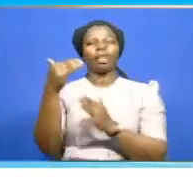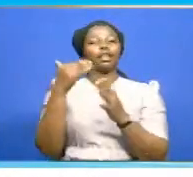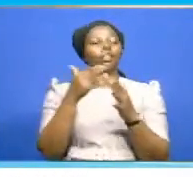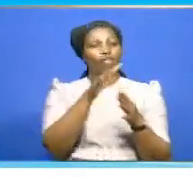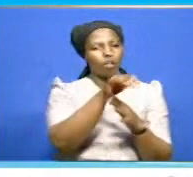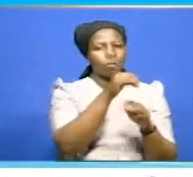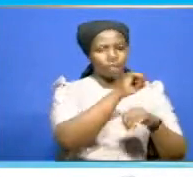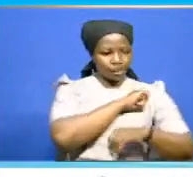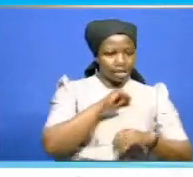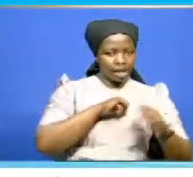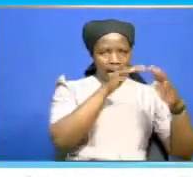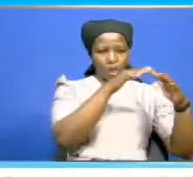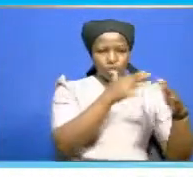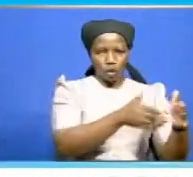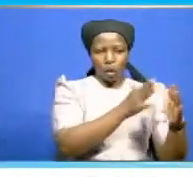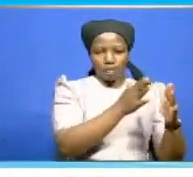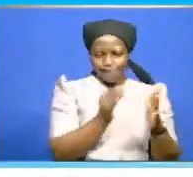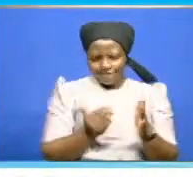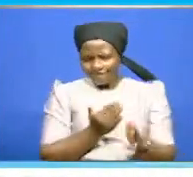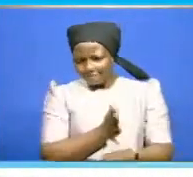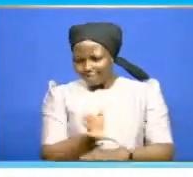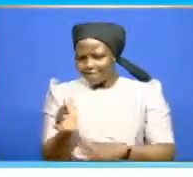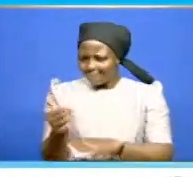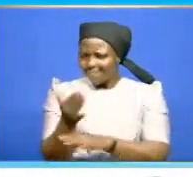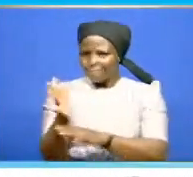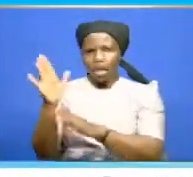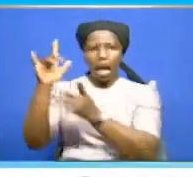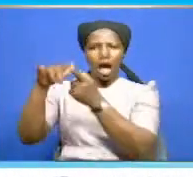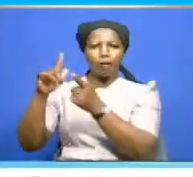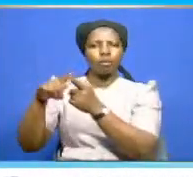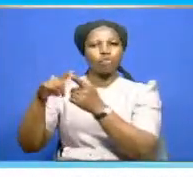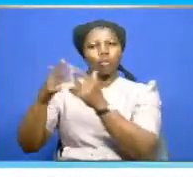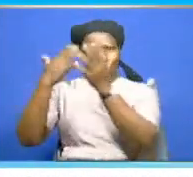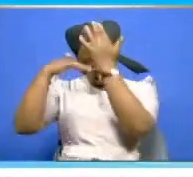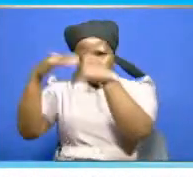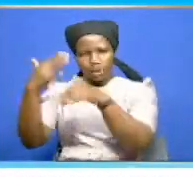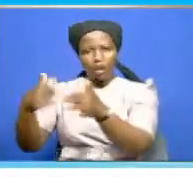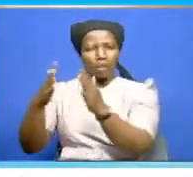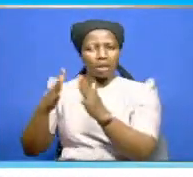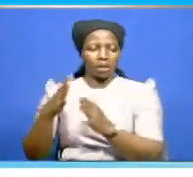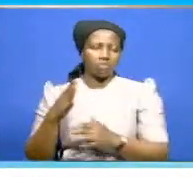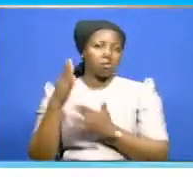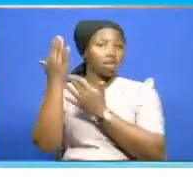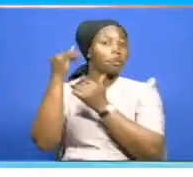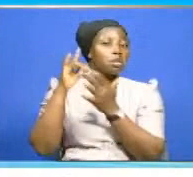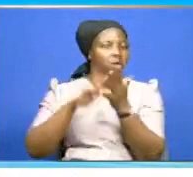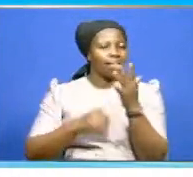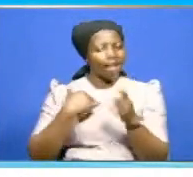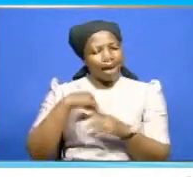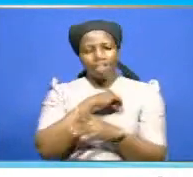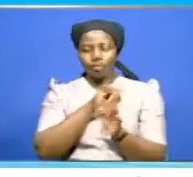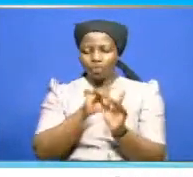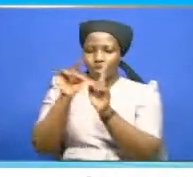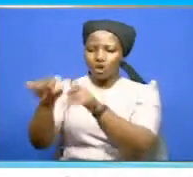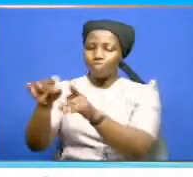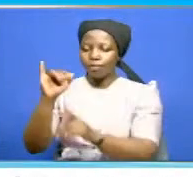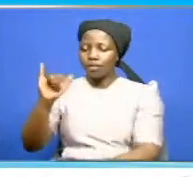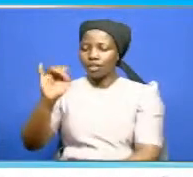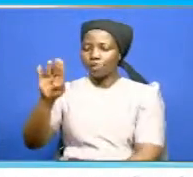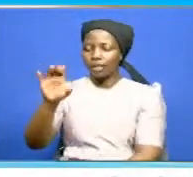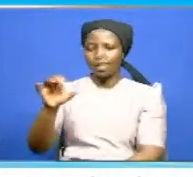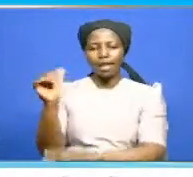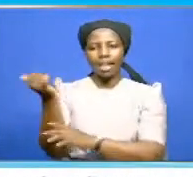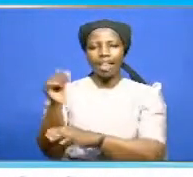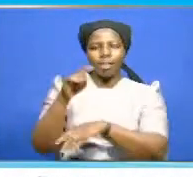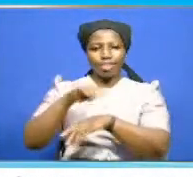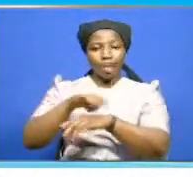Road. And of course, you'd expect that they should be getting to IBC any time from now.